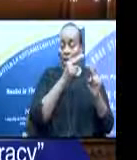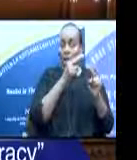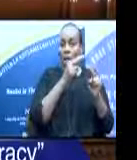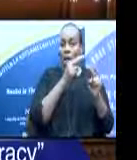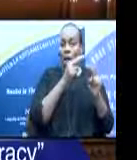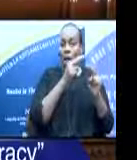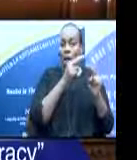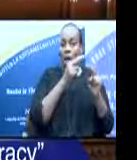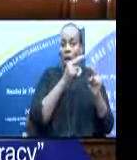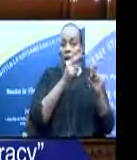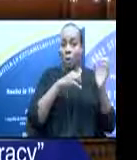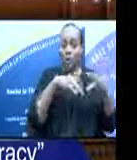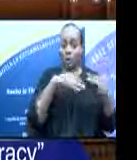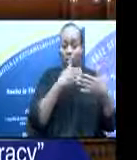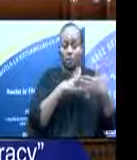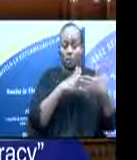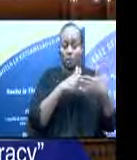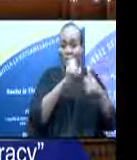end of the day,